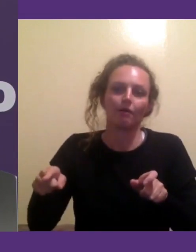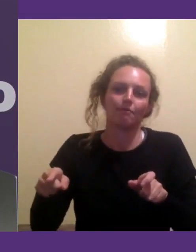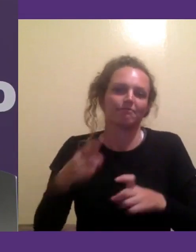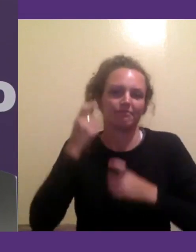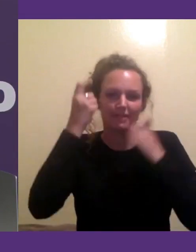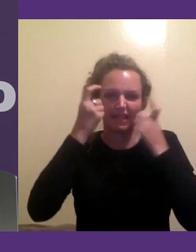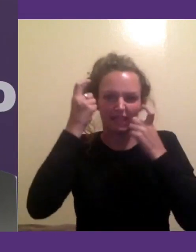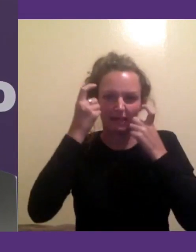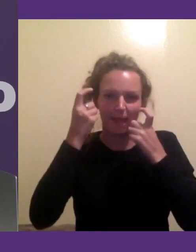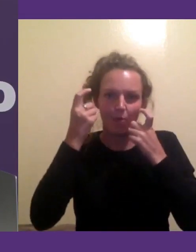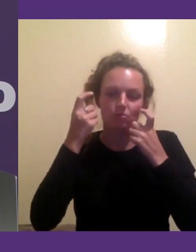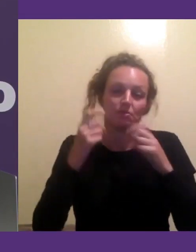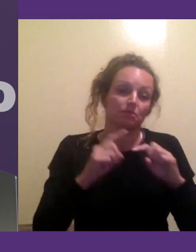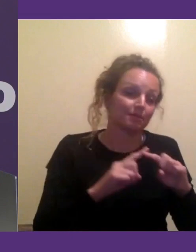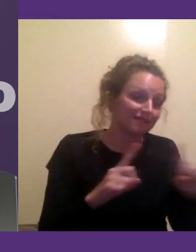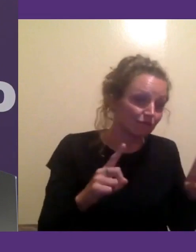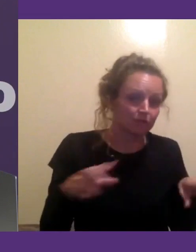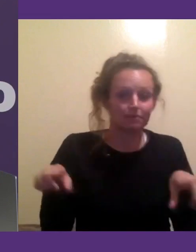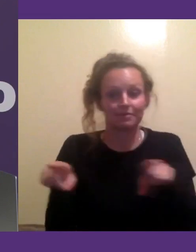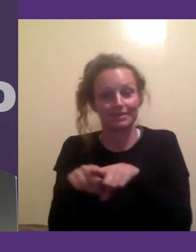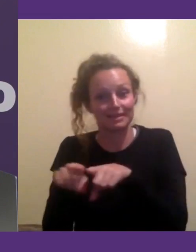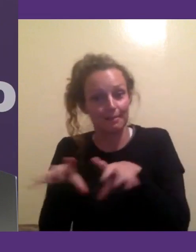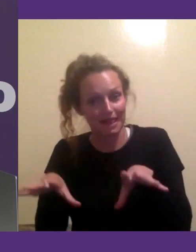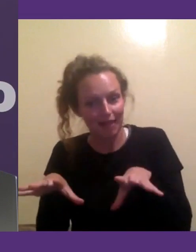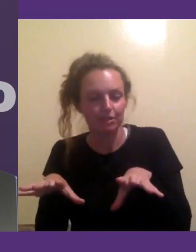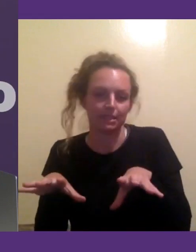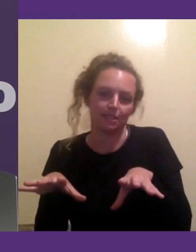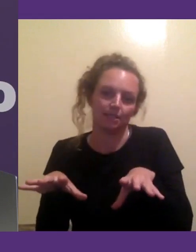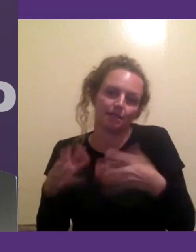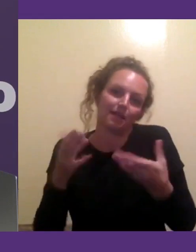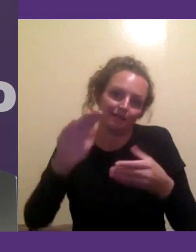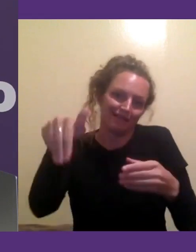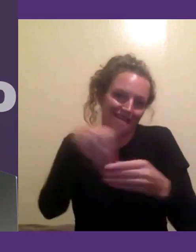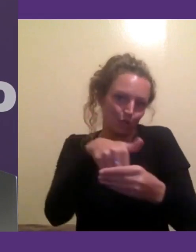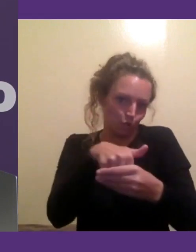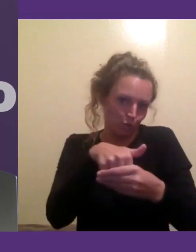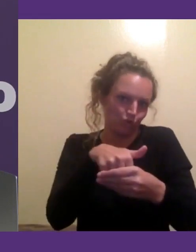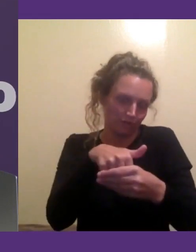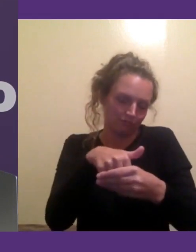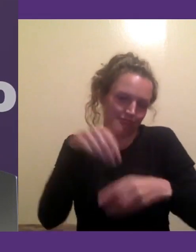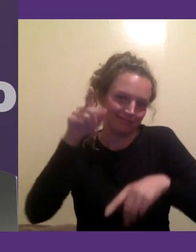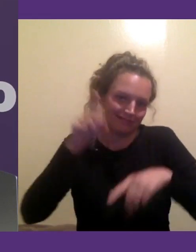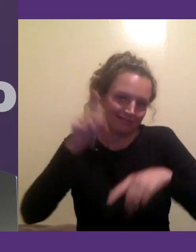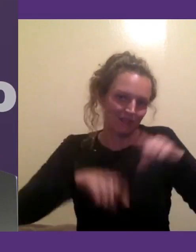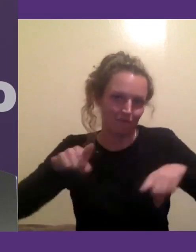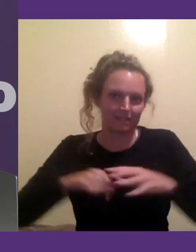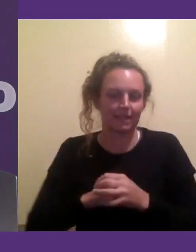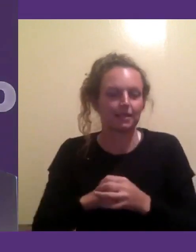trying to bring digital inclusion across the planet. So I look forward to that. See you in 3 minutes.